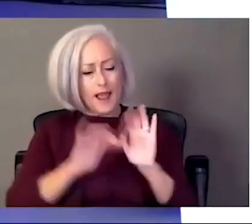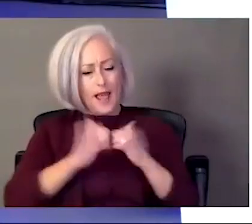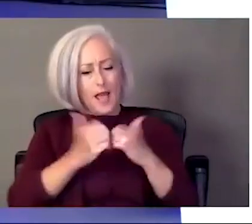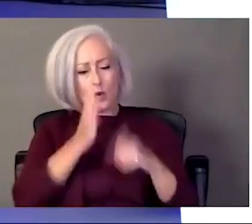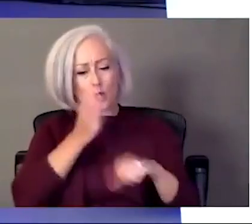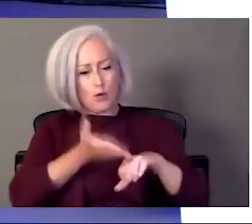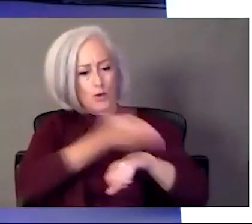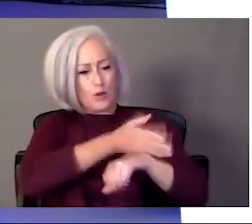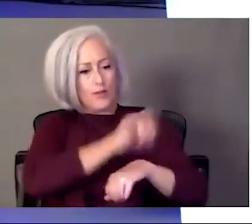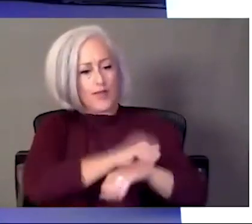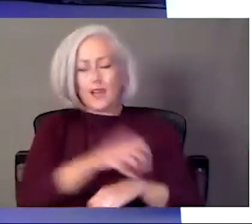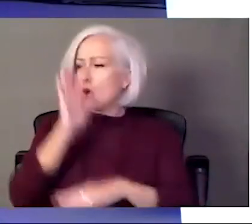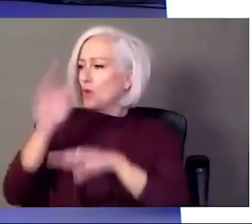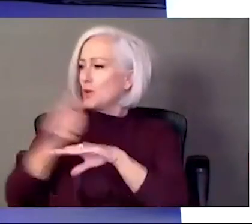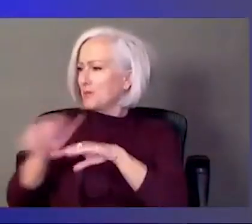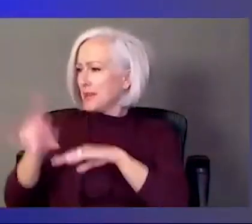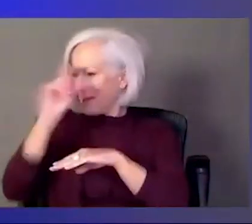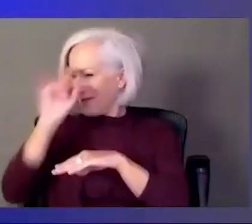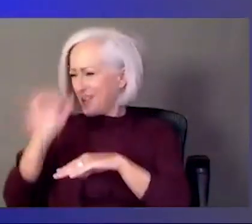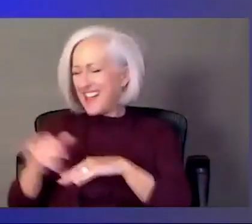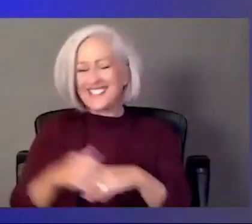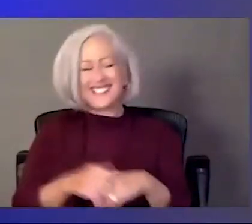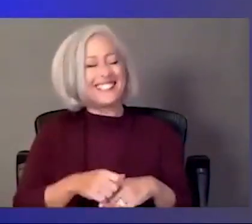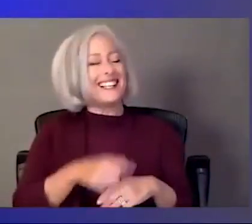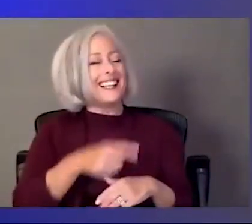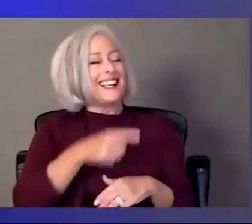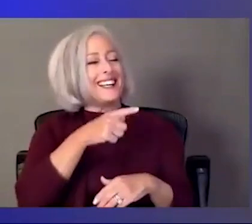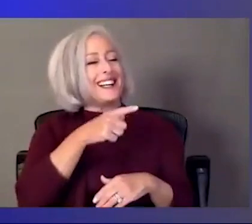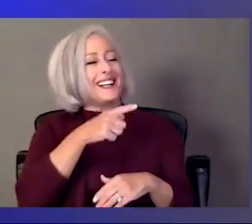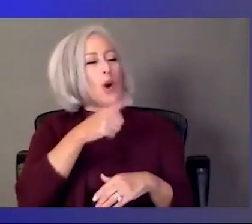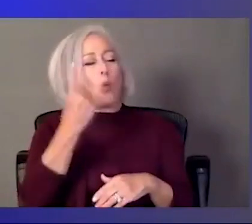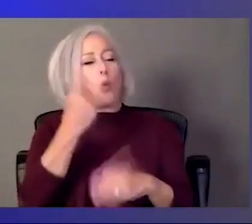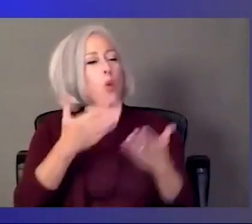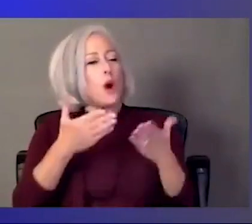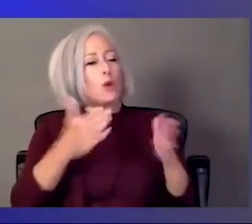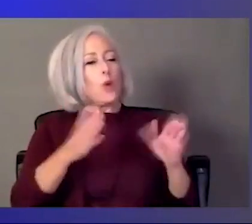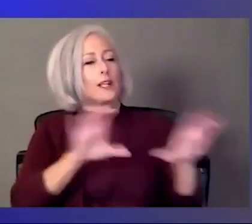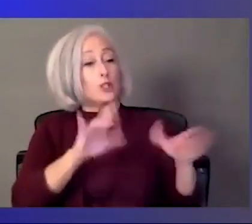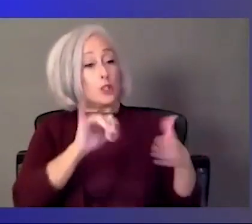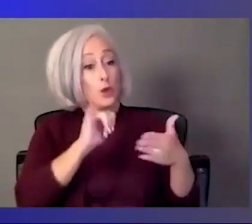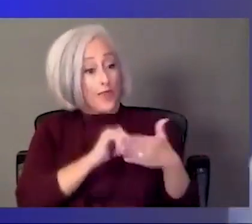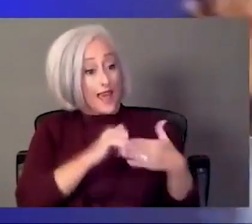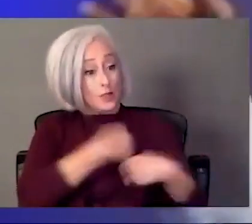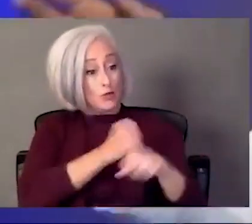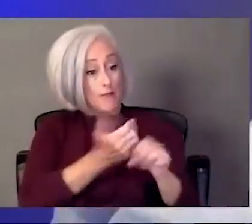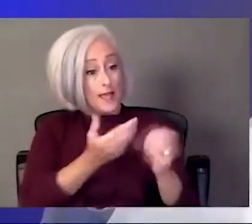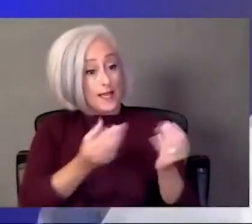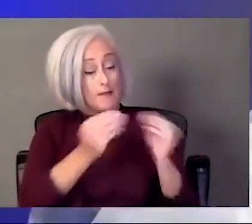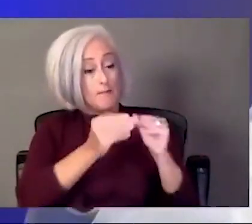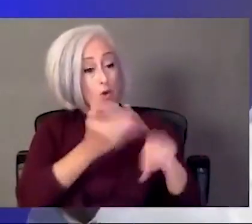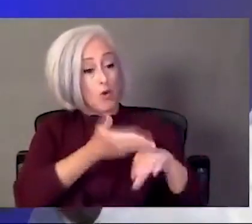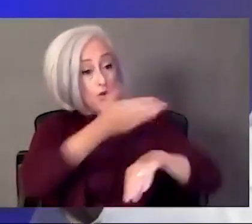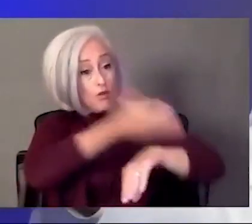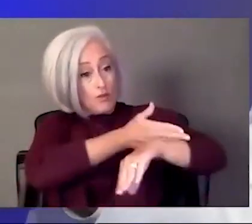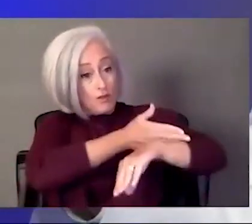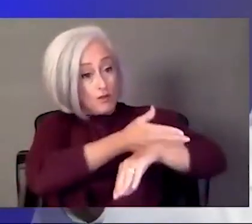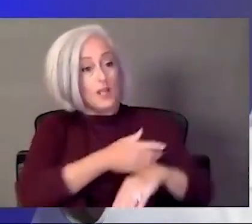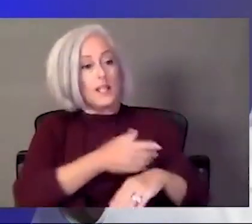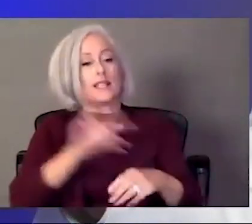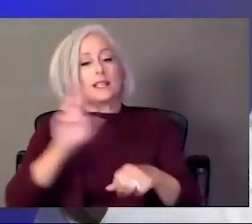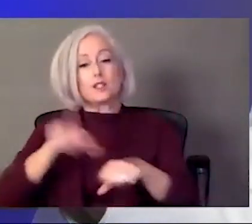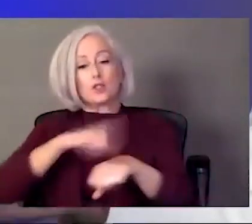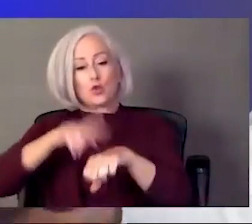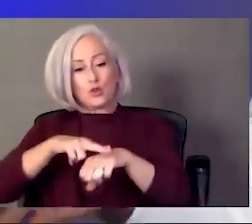by the way. Go ahead. So one way to move the ball down the field there and make it better yet is to use a normal, healthy 18-year-old to donate